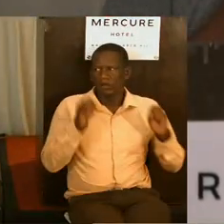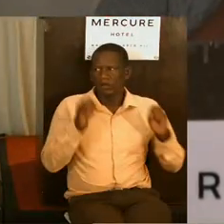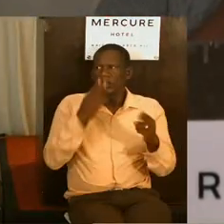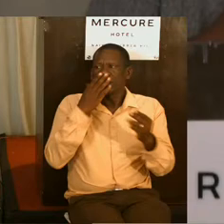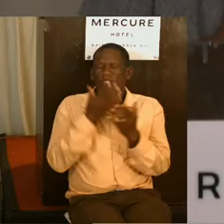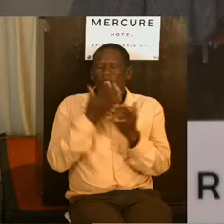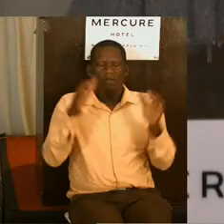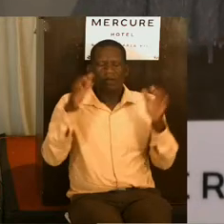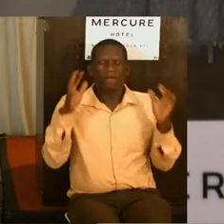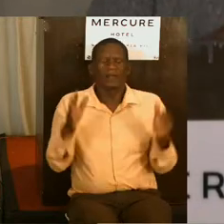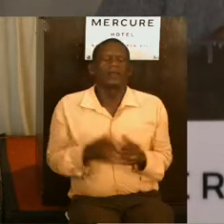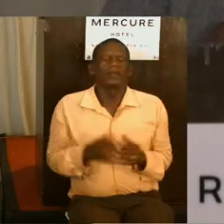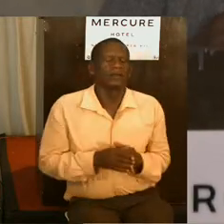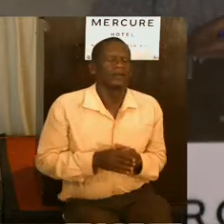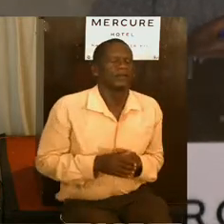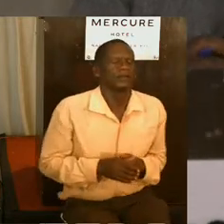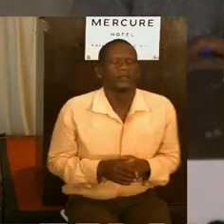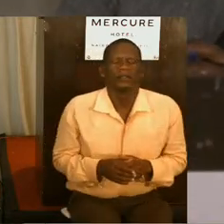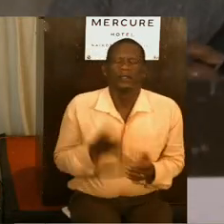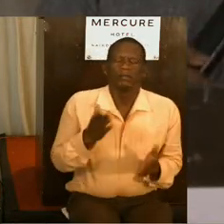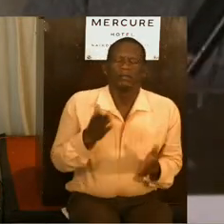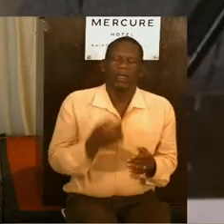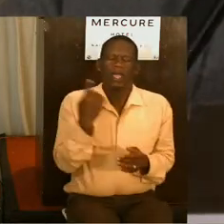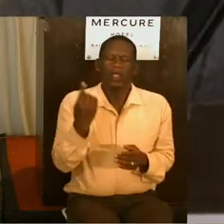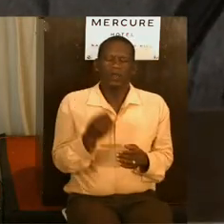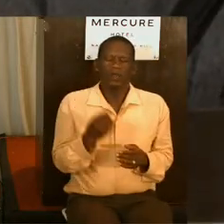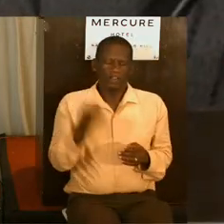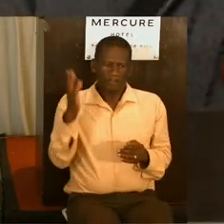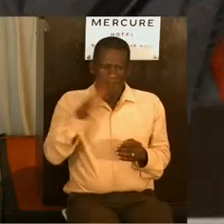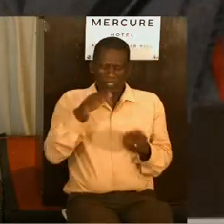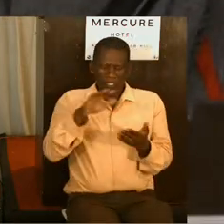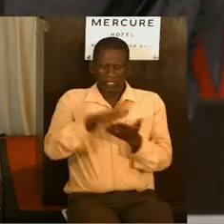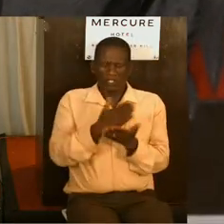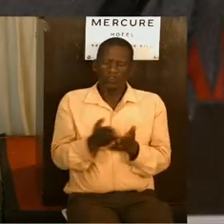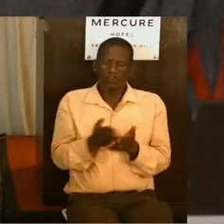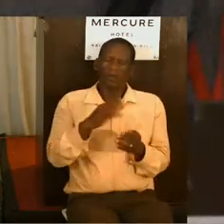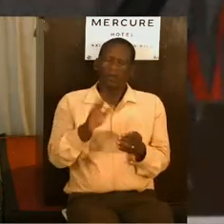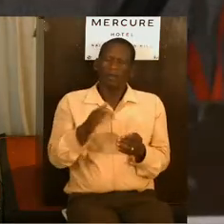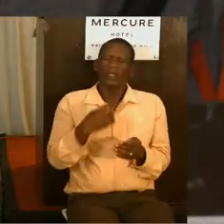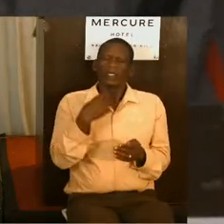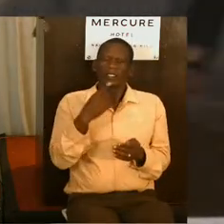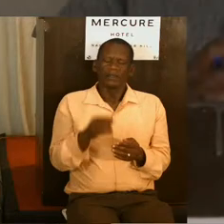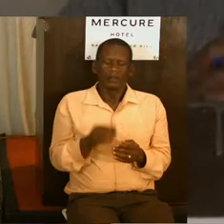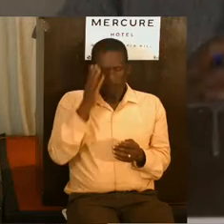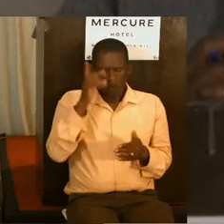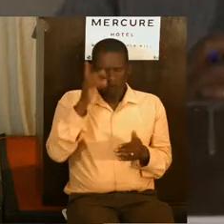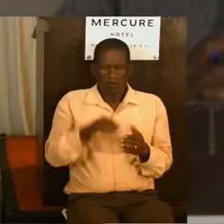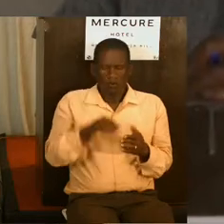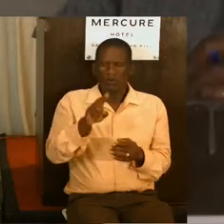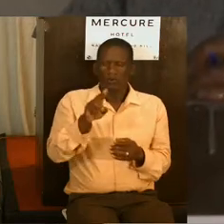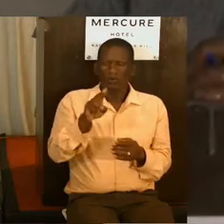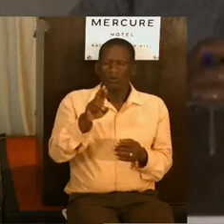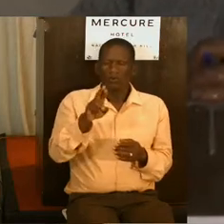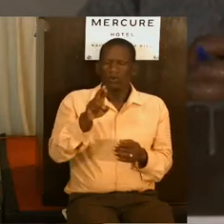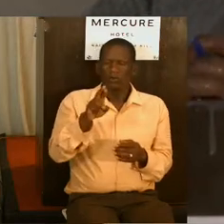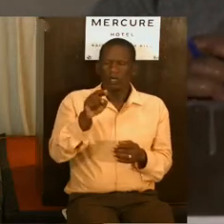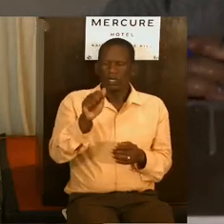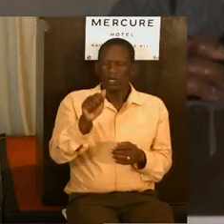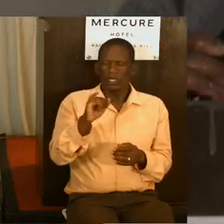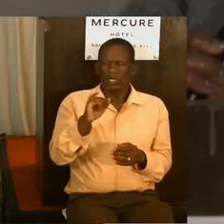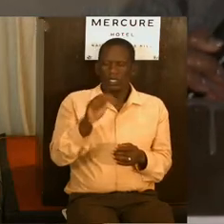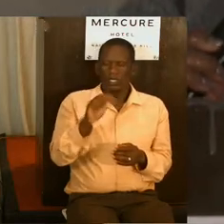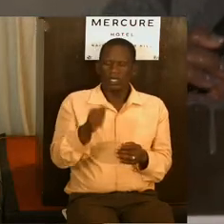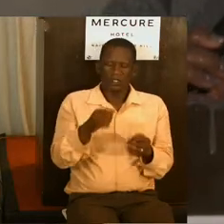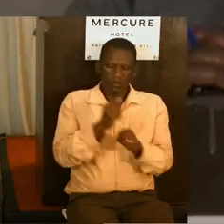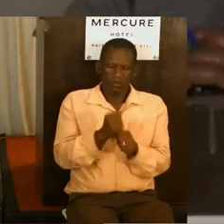thank you very much uh I'll probably just wind up this session by saying you know what uraya is also doing um